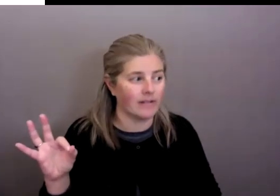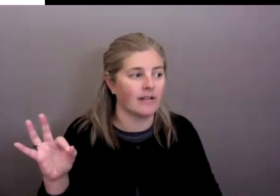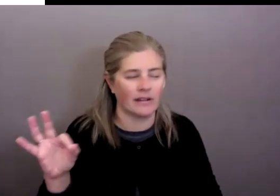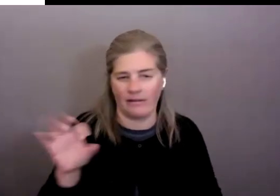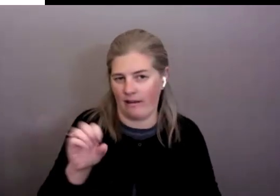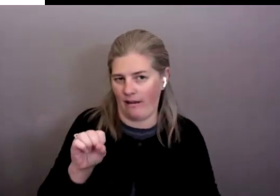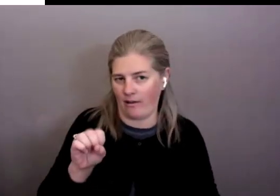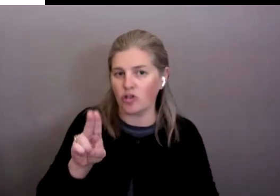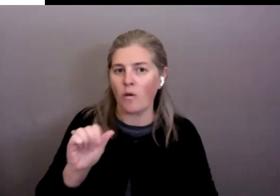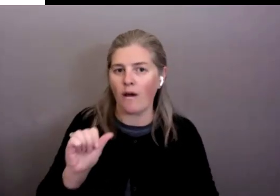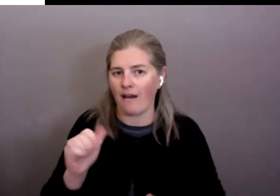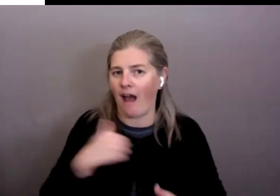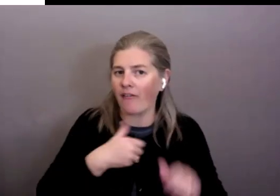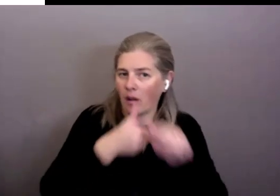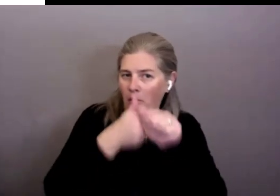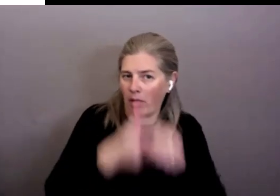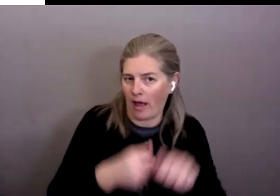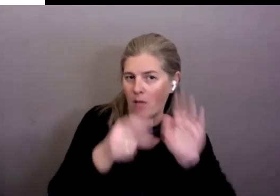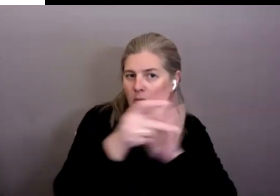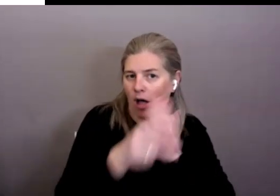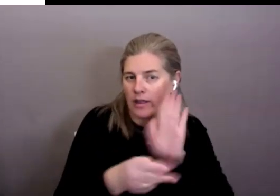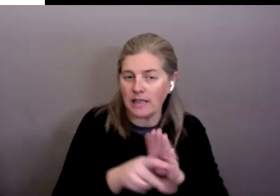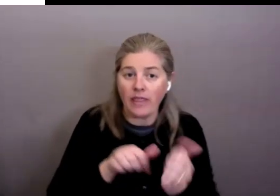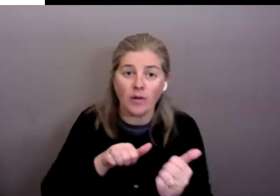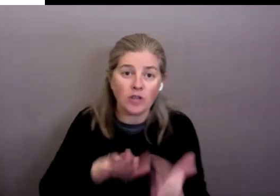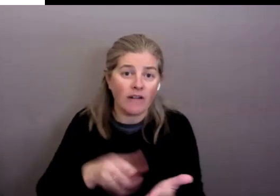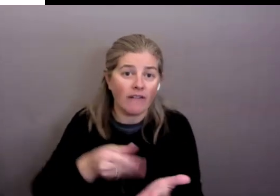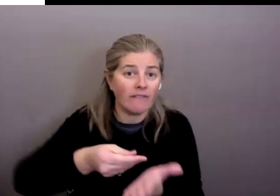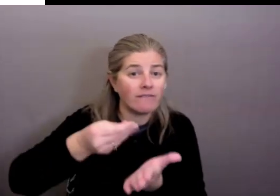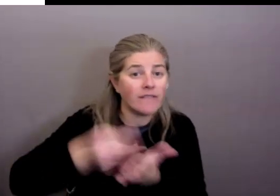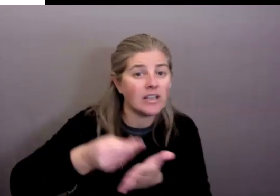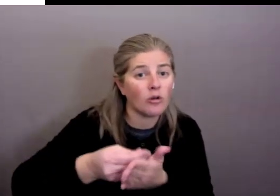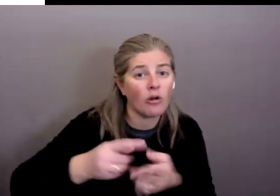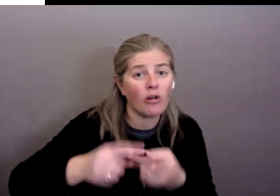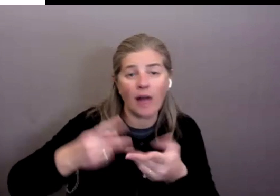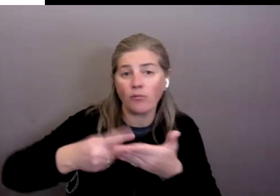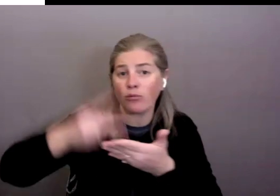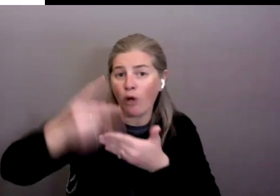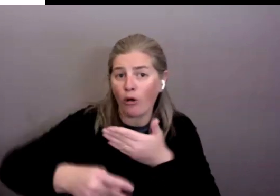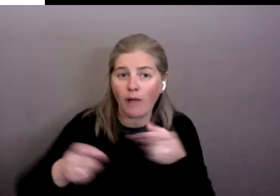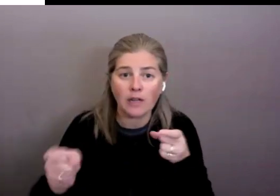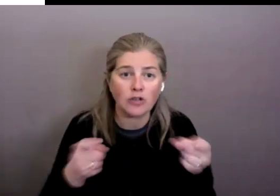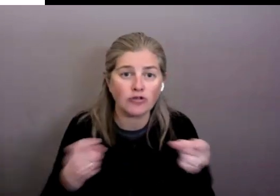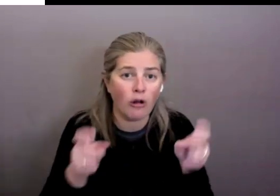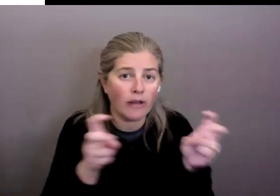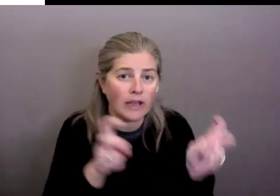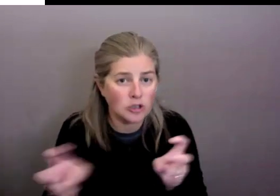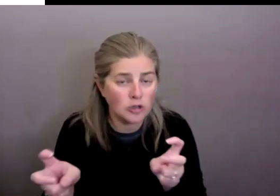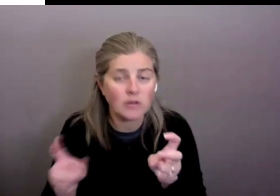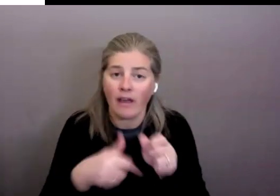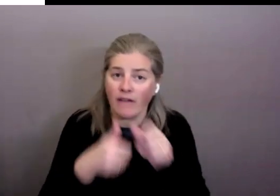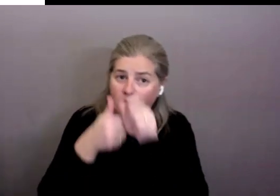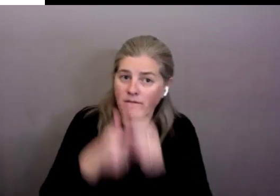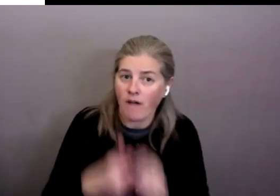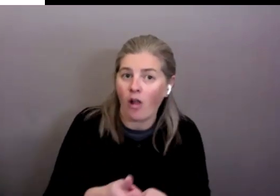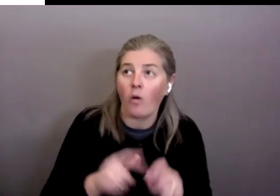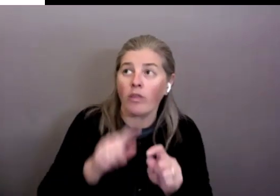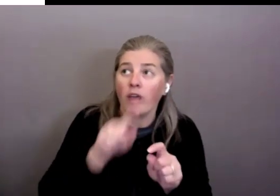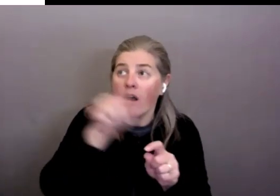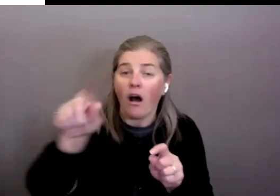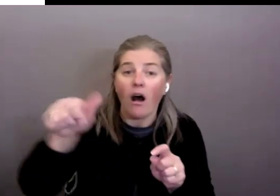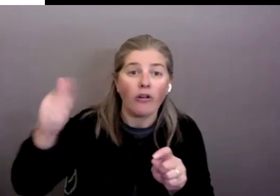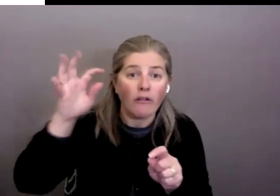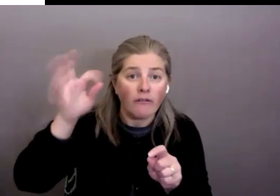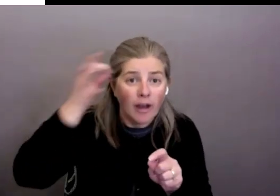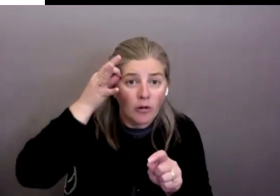has compliant policies that address fiscal and programmatic control issues and abides by other applicable federal grant